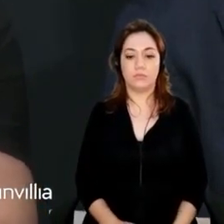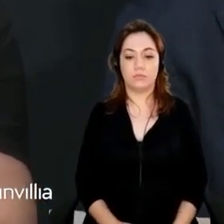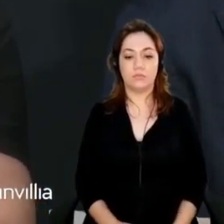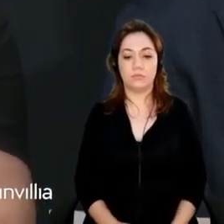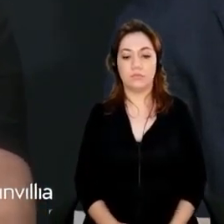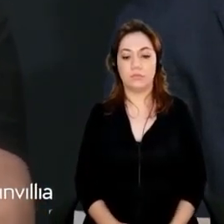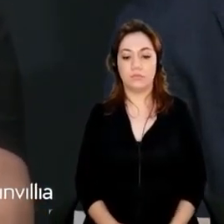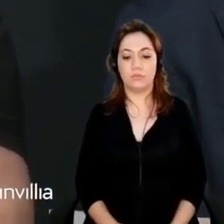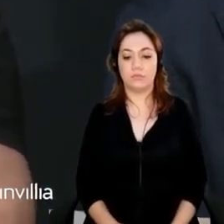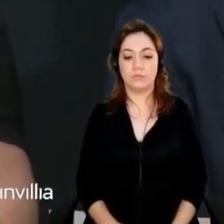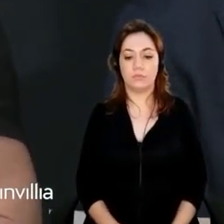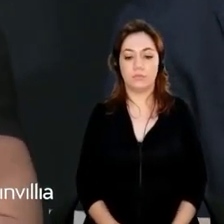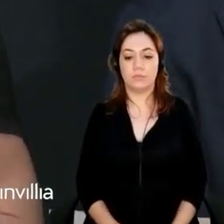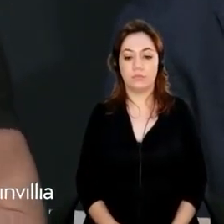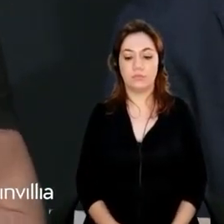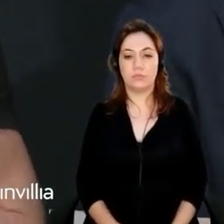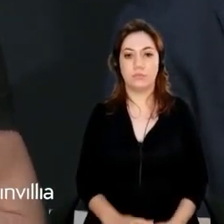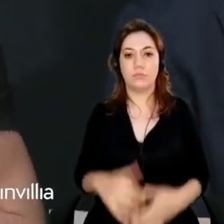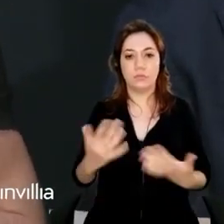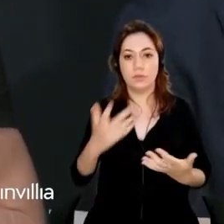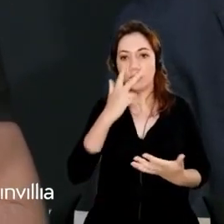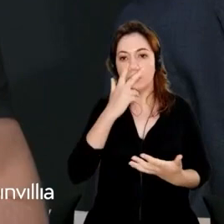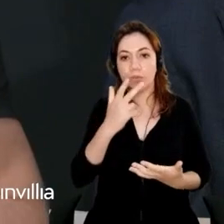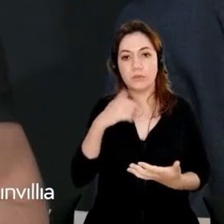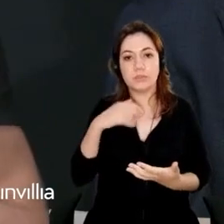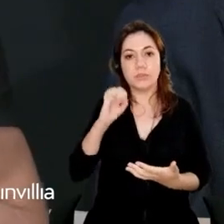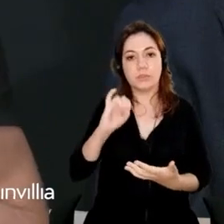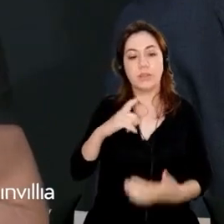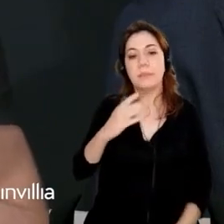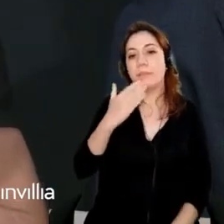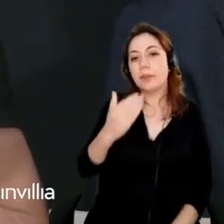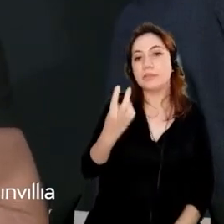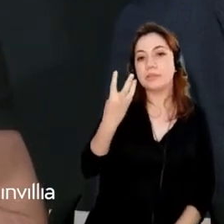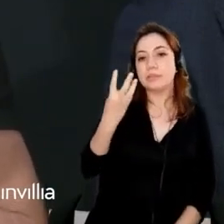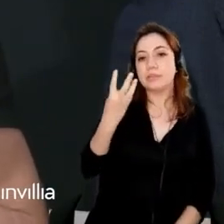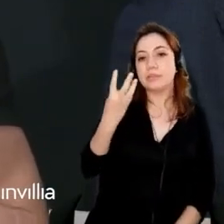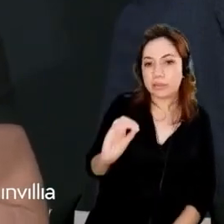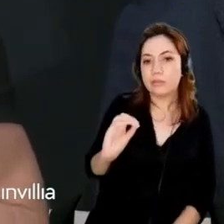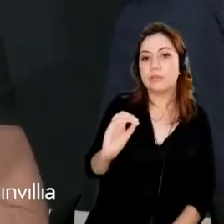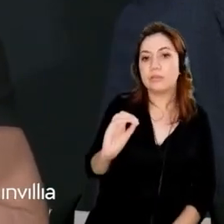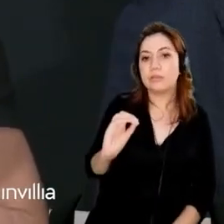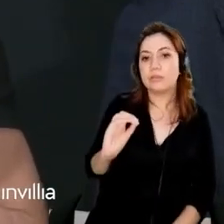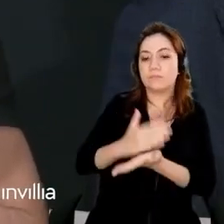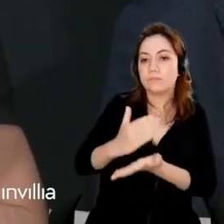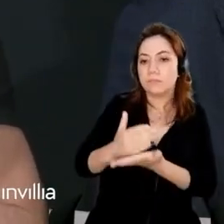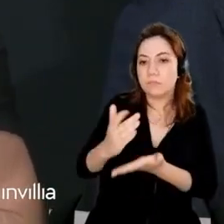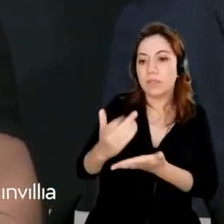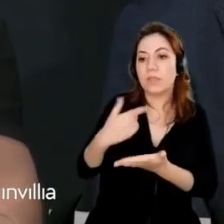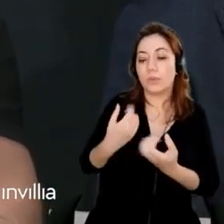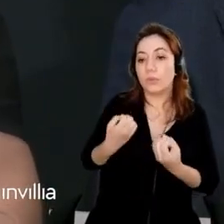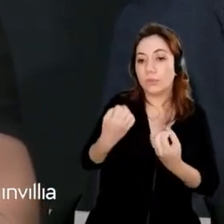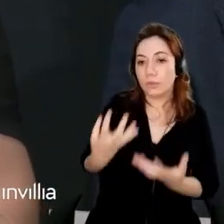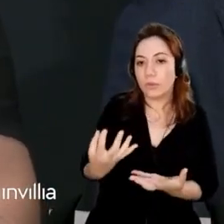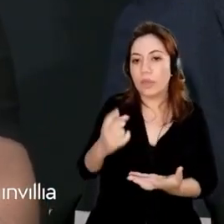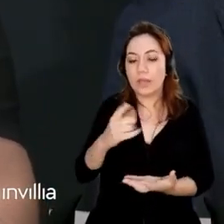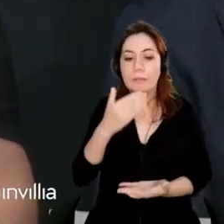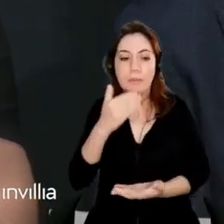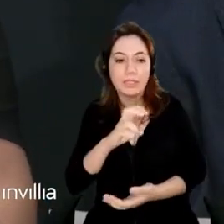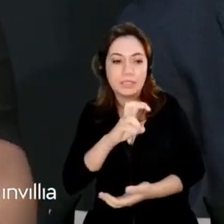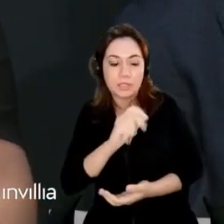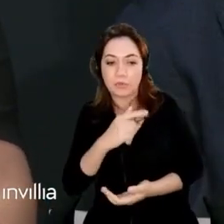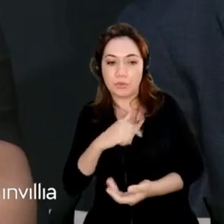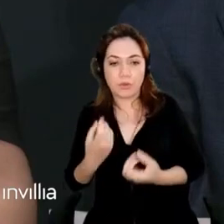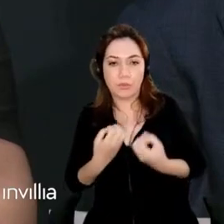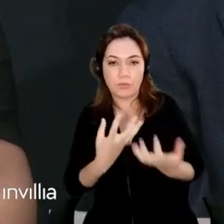I grant the loan, and if the customer asks for a loan with 50 installments and I don't grant it, the customer, knowing a bit about my process,